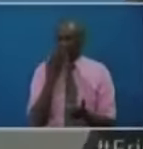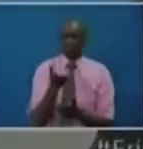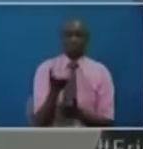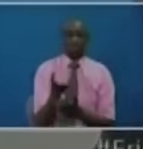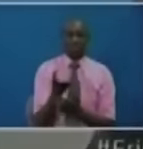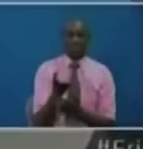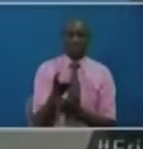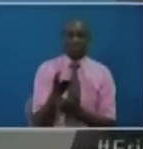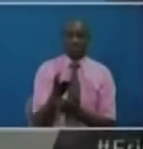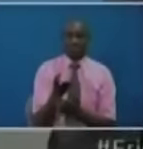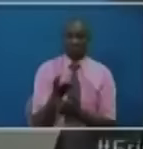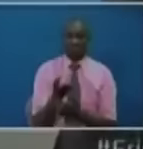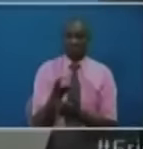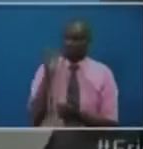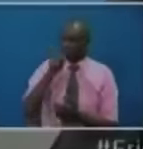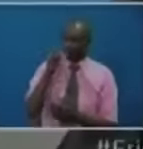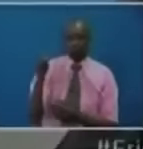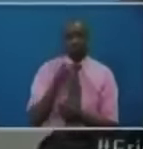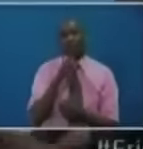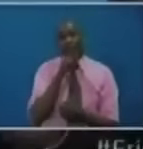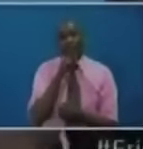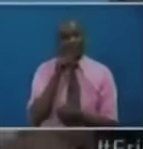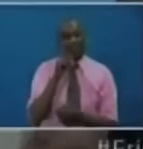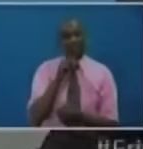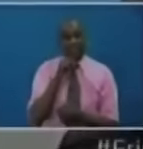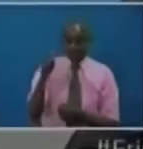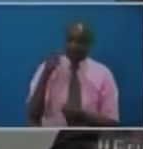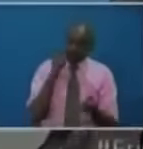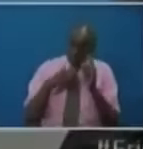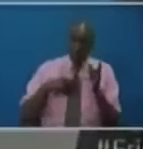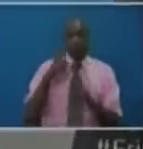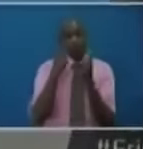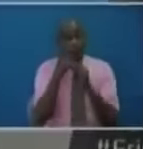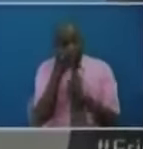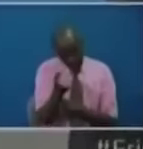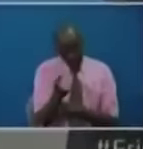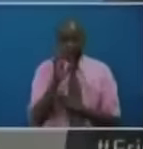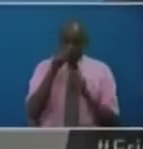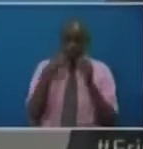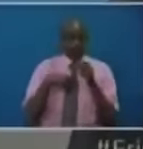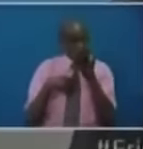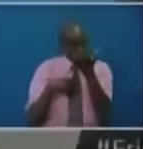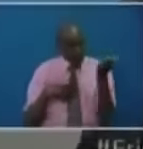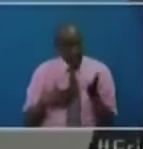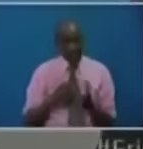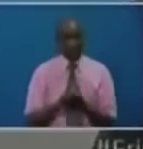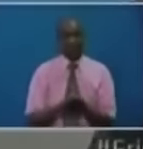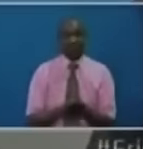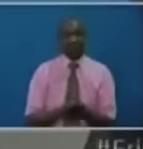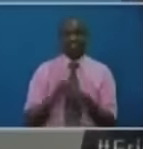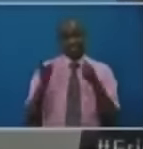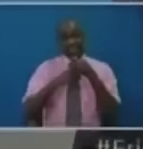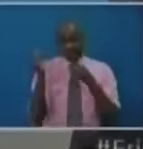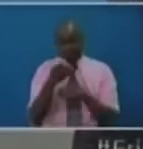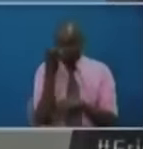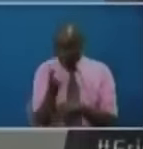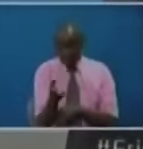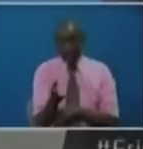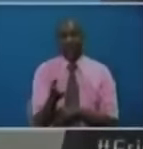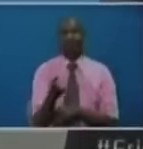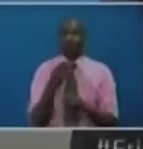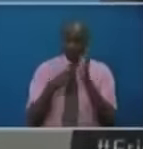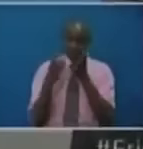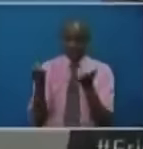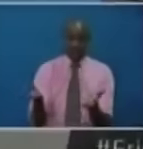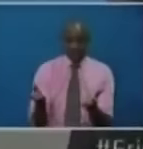you make us laugh every day. No, I'm like, not you, mom and dad. I mean, people. Yeah. Make a career out of it. Yeah. Father's like, okay, I'll give you 6 months, show me what you got. Okay.